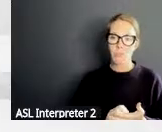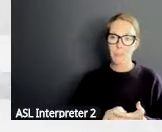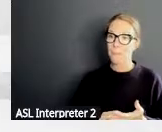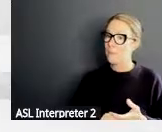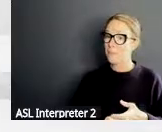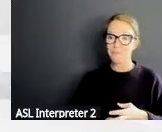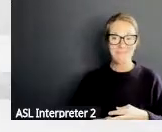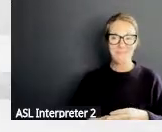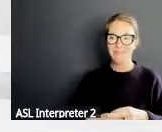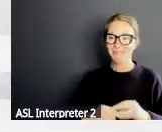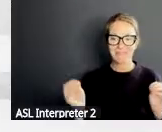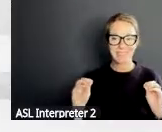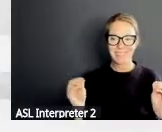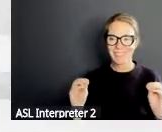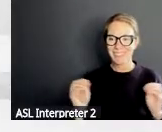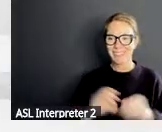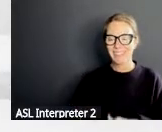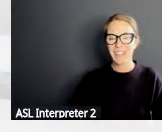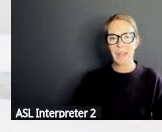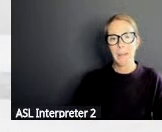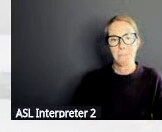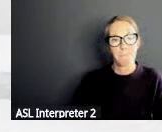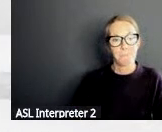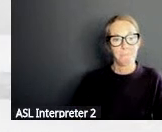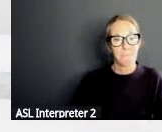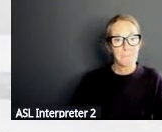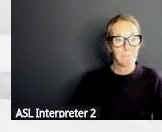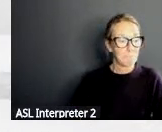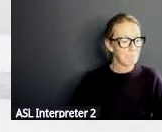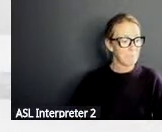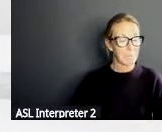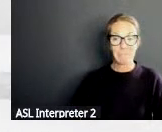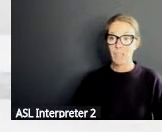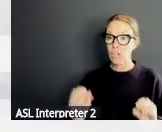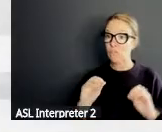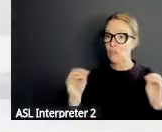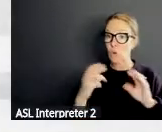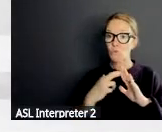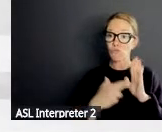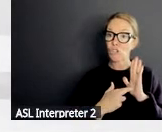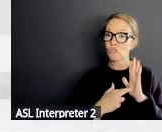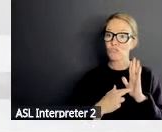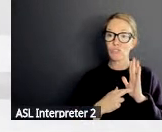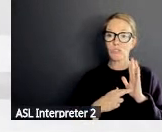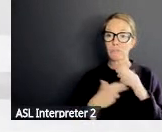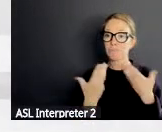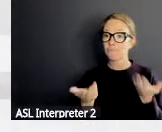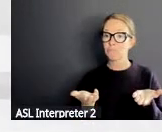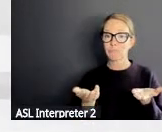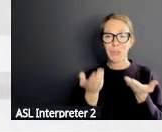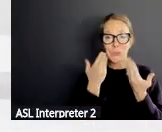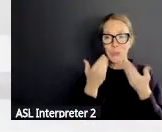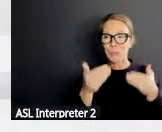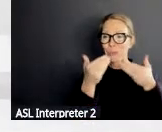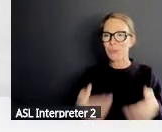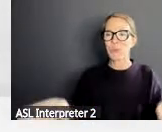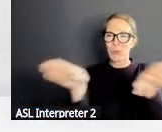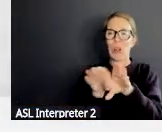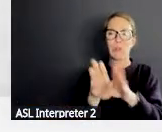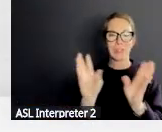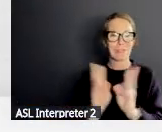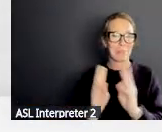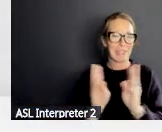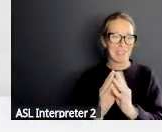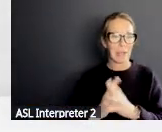No. If no one else registered, and we will go ahead and close this public scoping